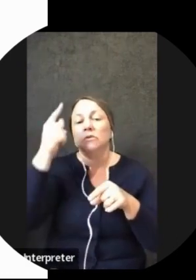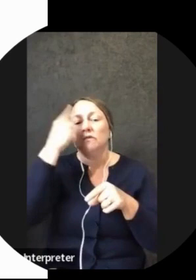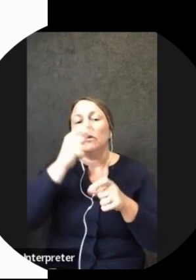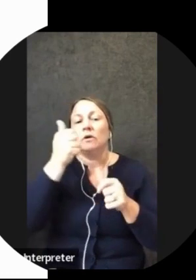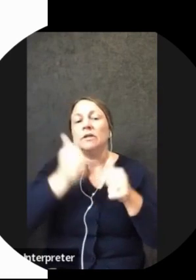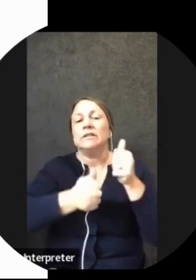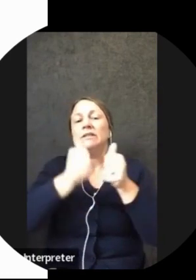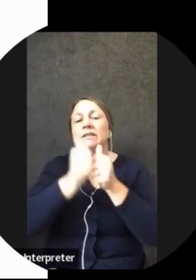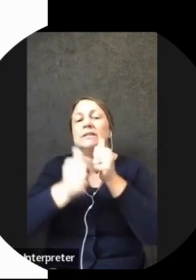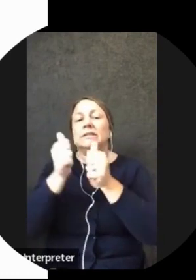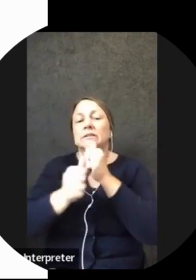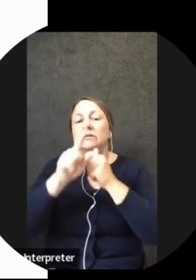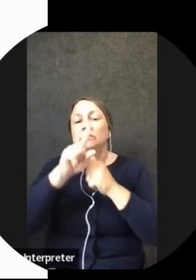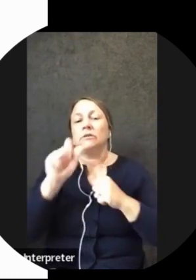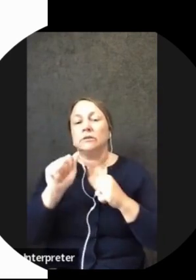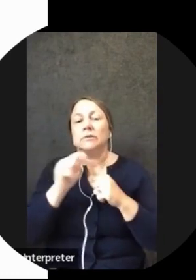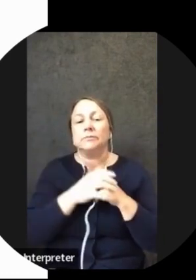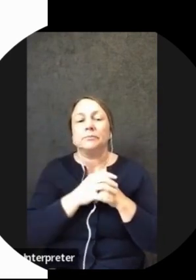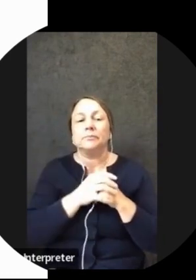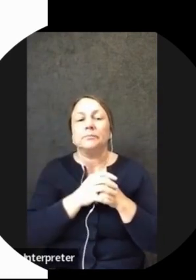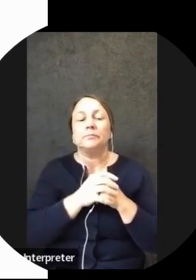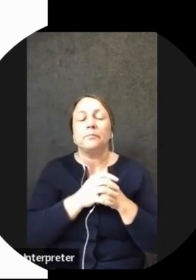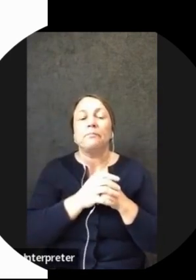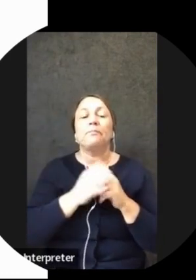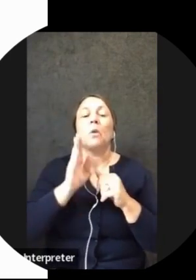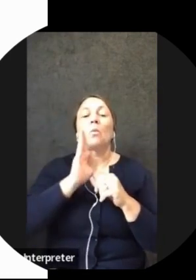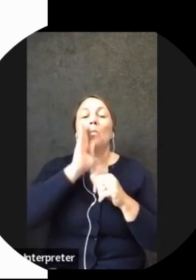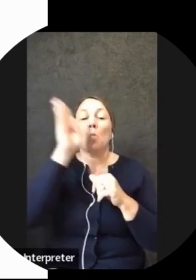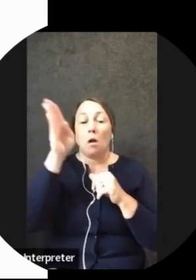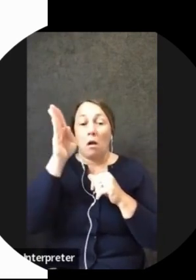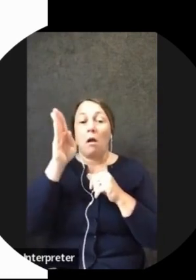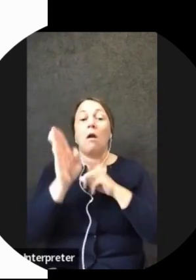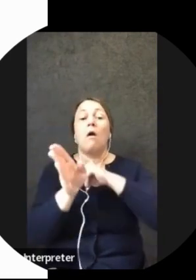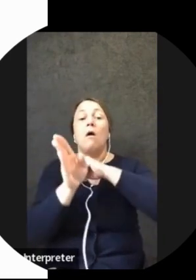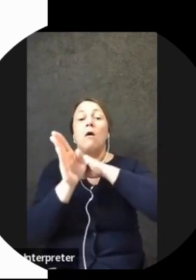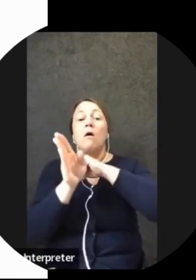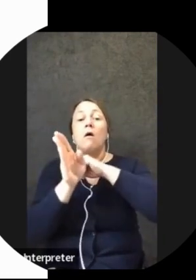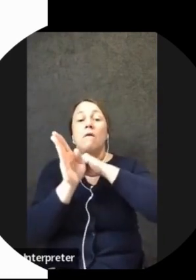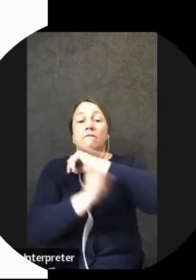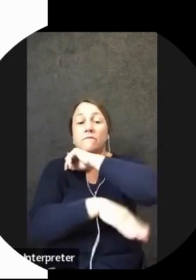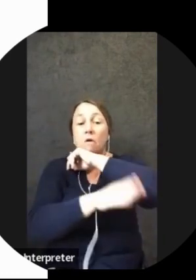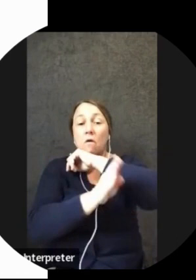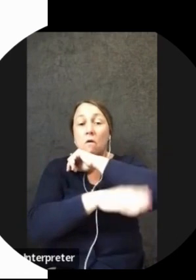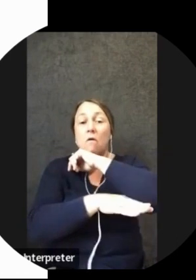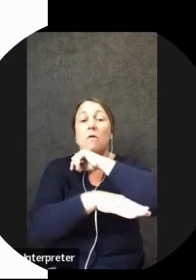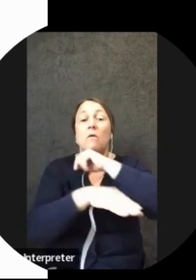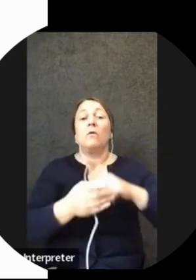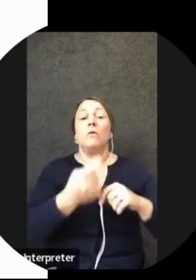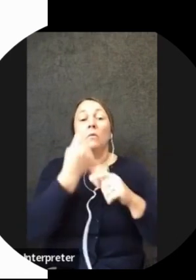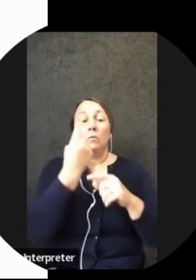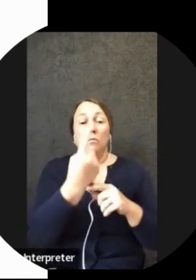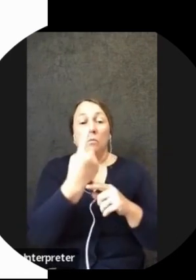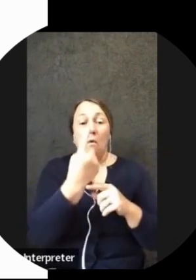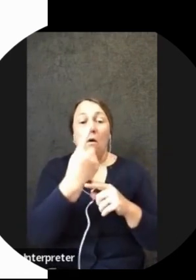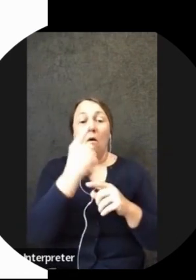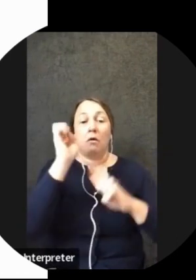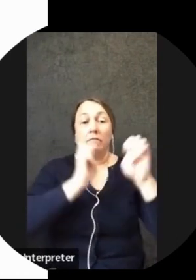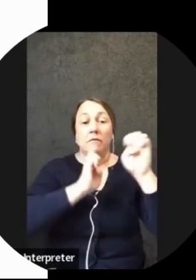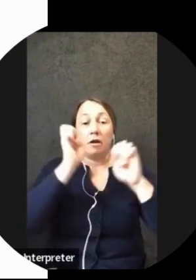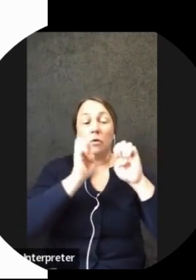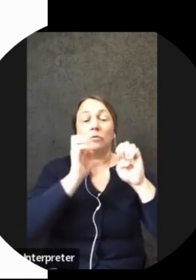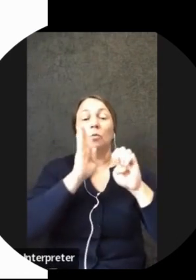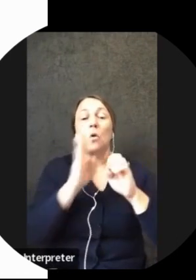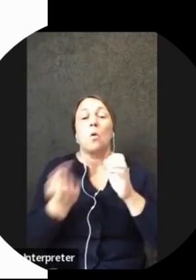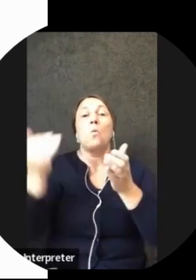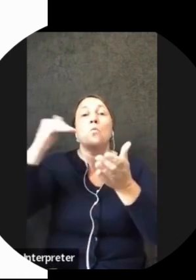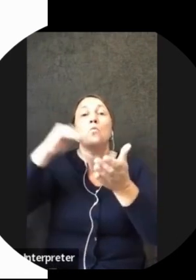Following the initial evaluation, a reevaluation is required at least every 3 years as needed and